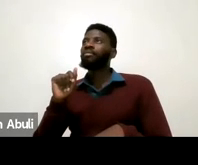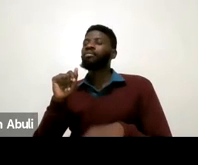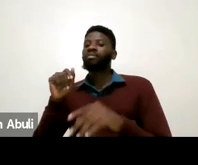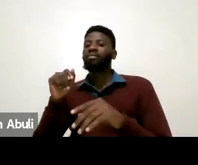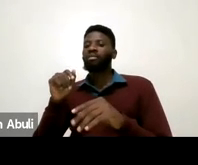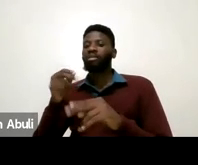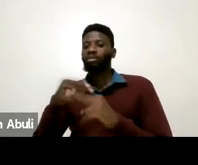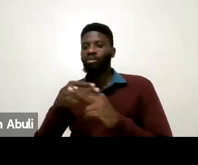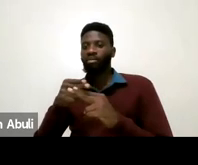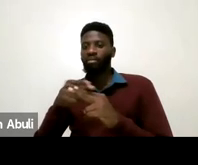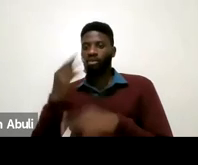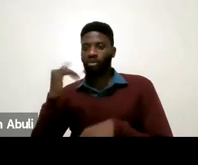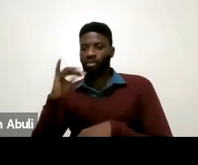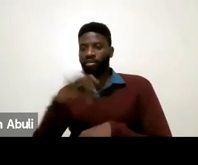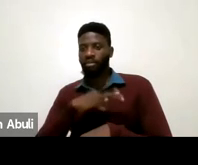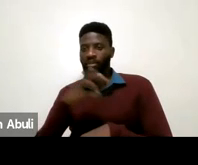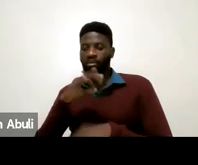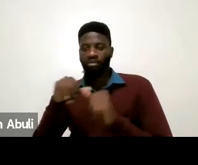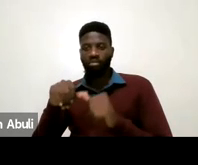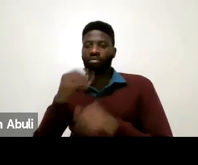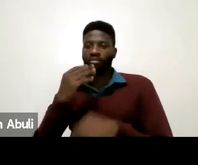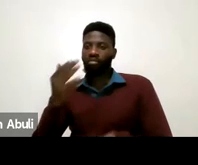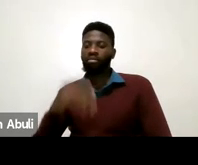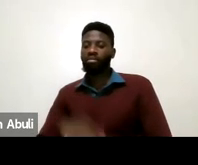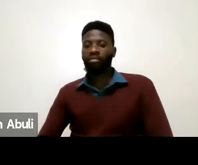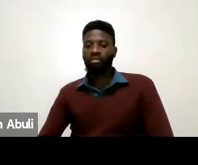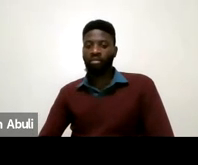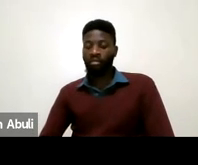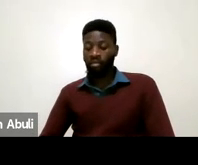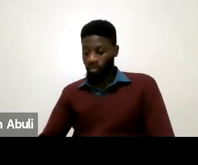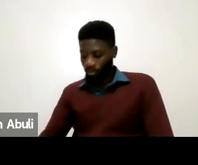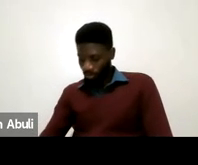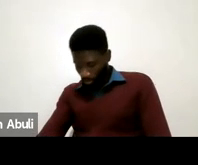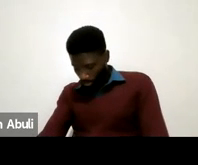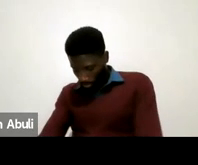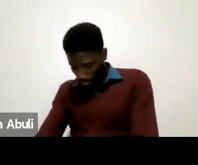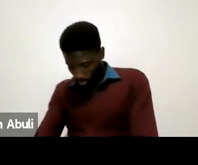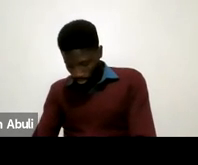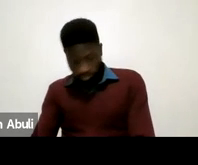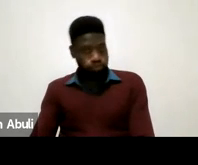now, because of that spirit. Thank you. Wanjangunyi.